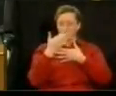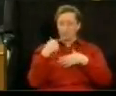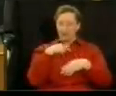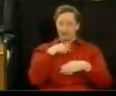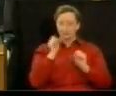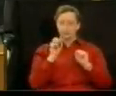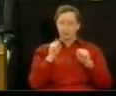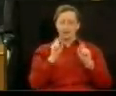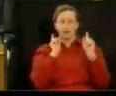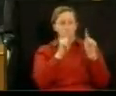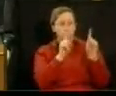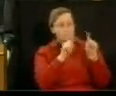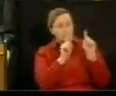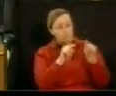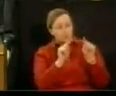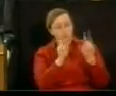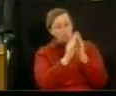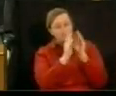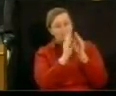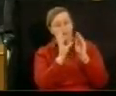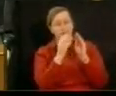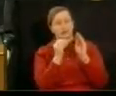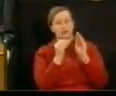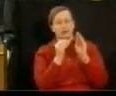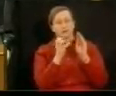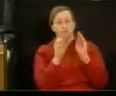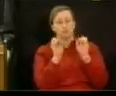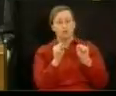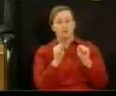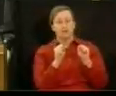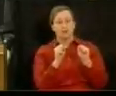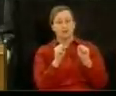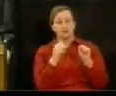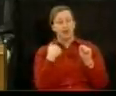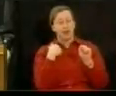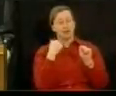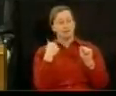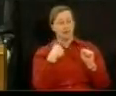also and be there, so we help formulate our opinions, because just like